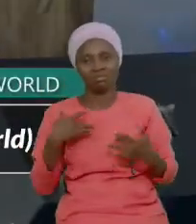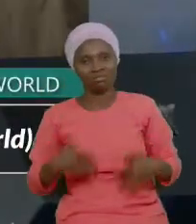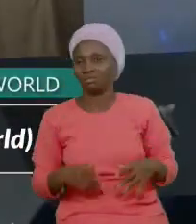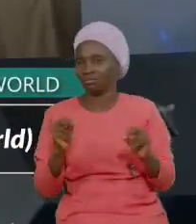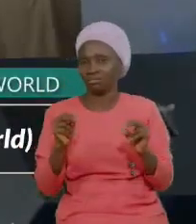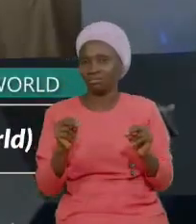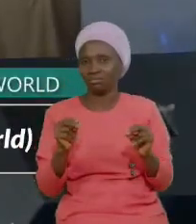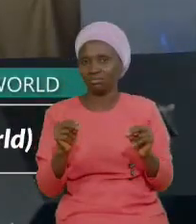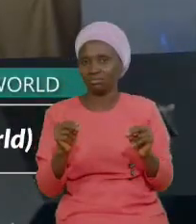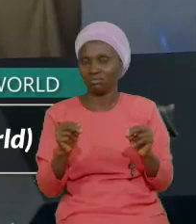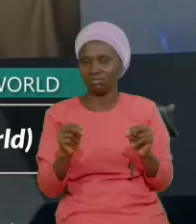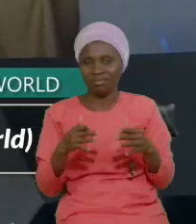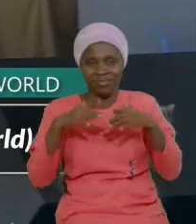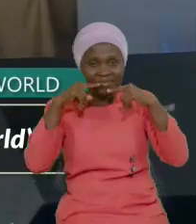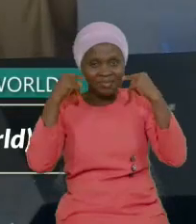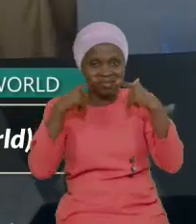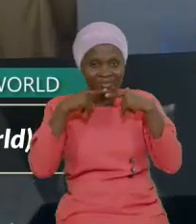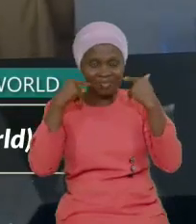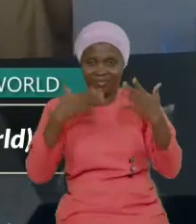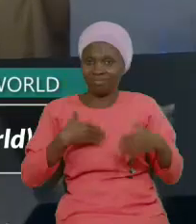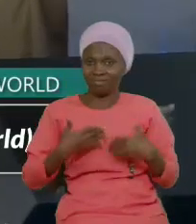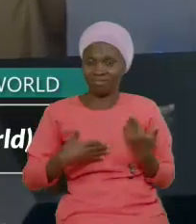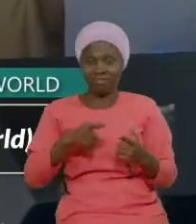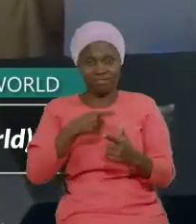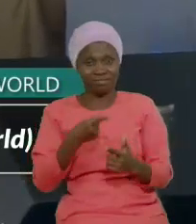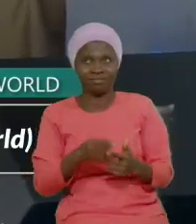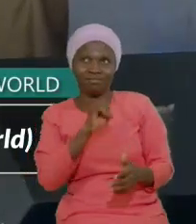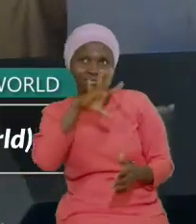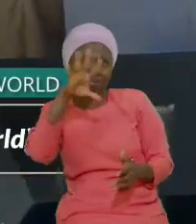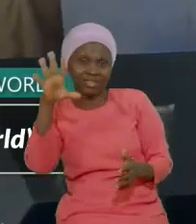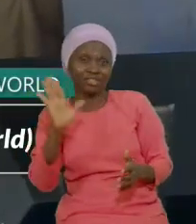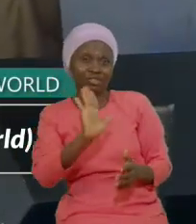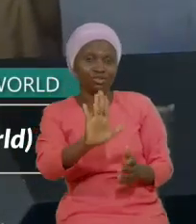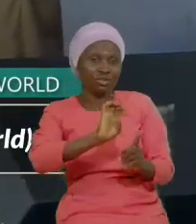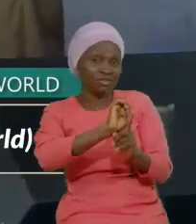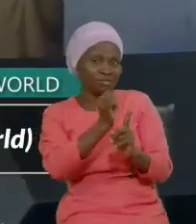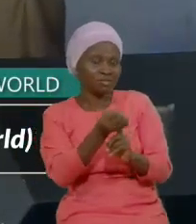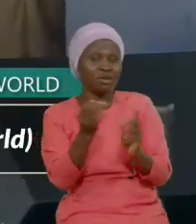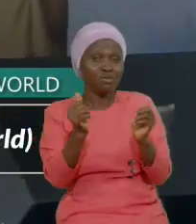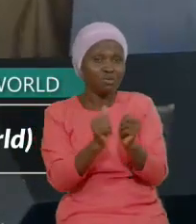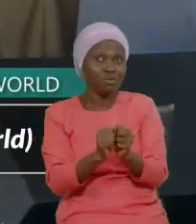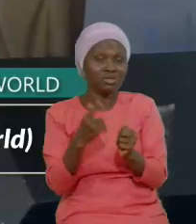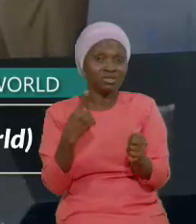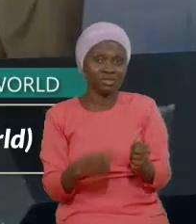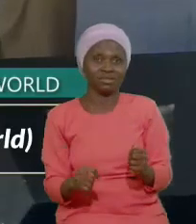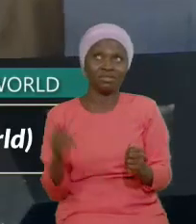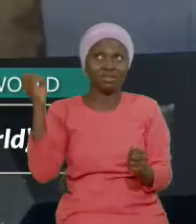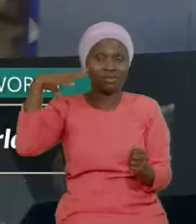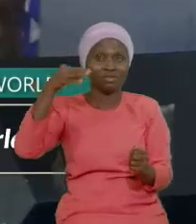that. Cheer up. And then lighten your environment with the grace of God in your